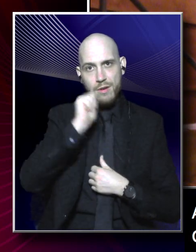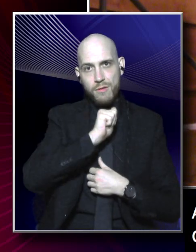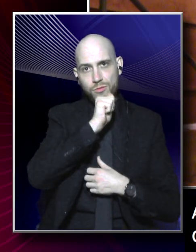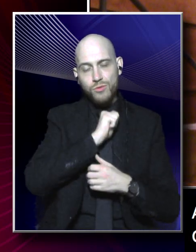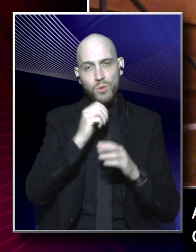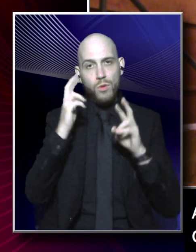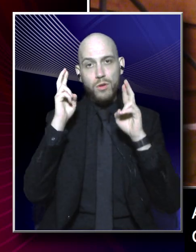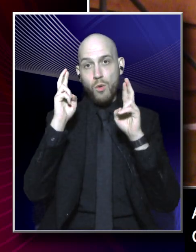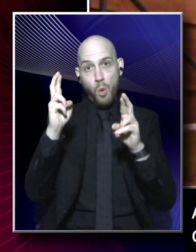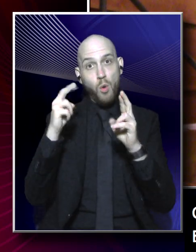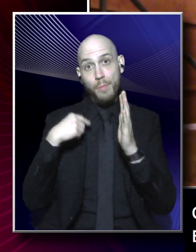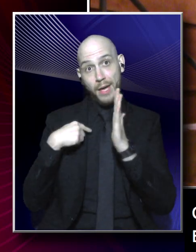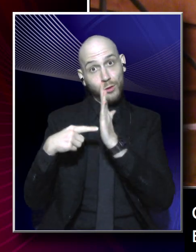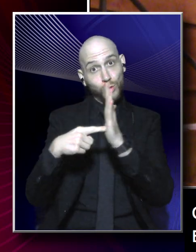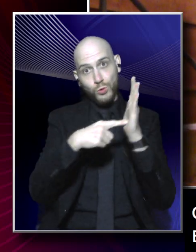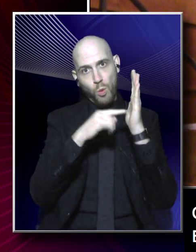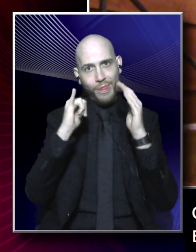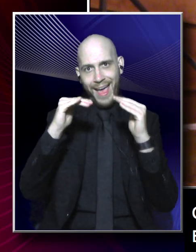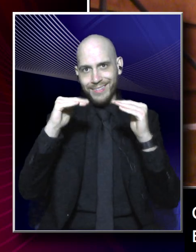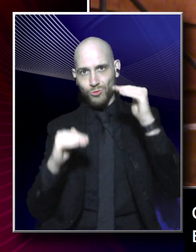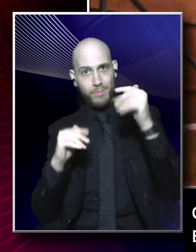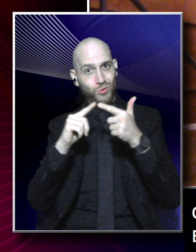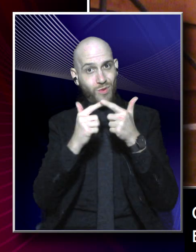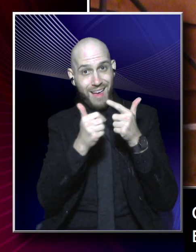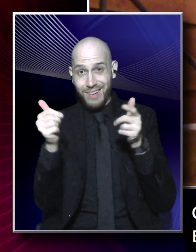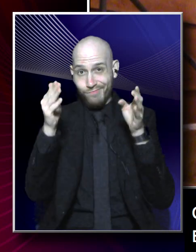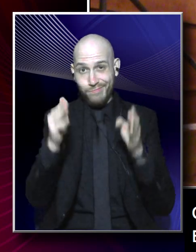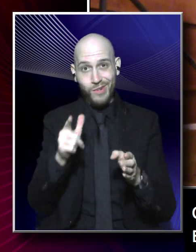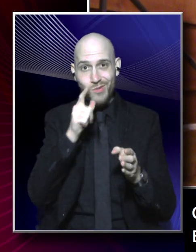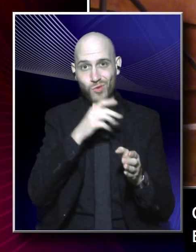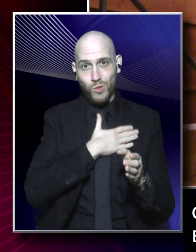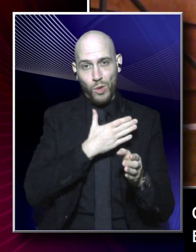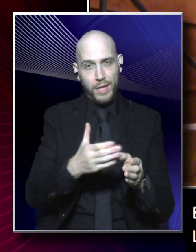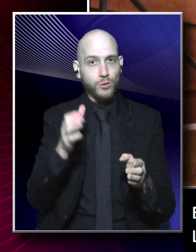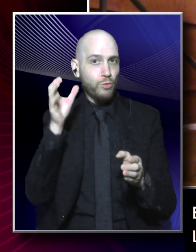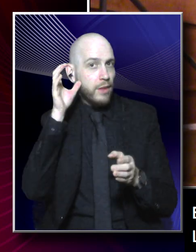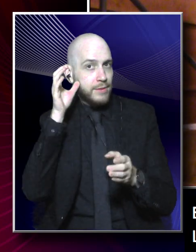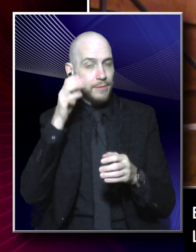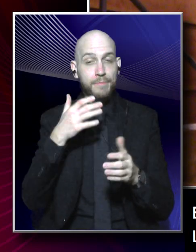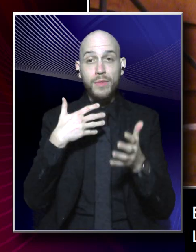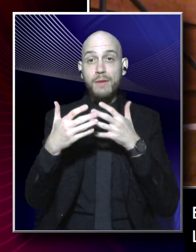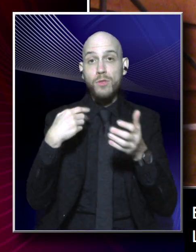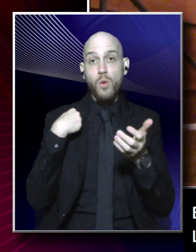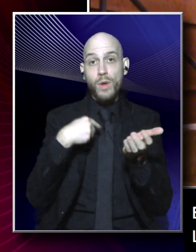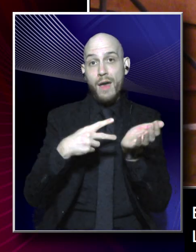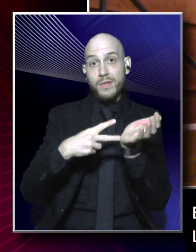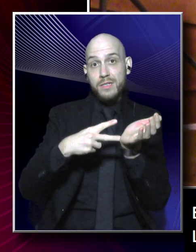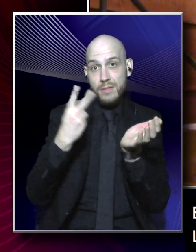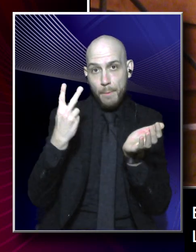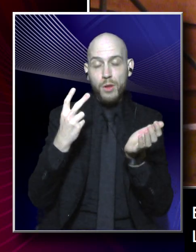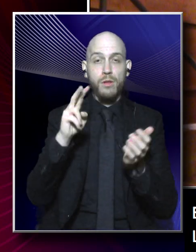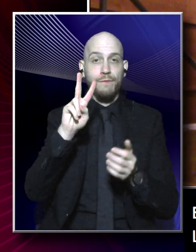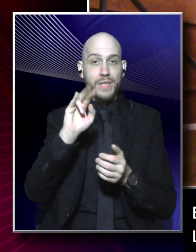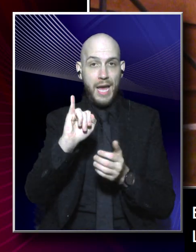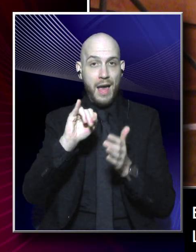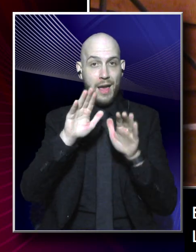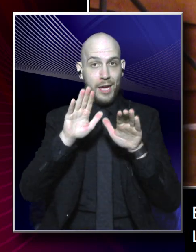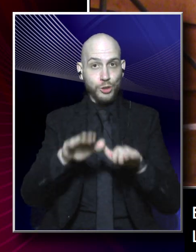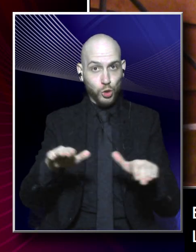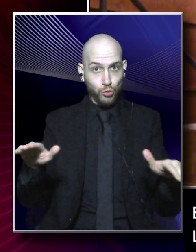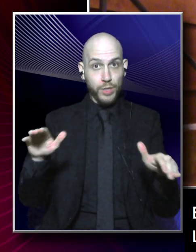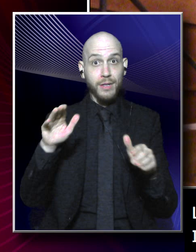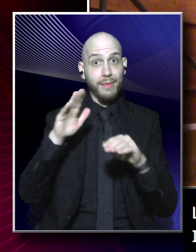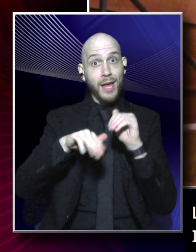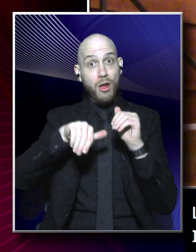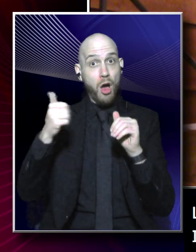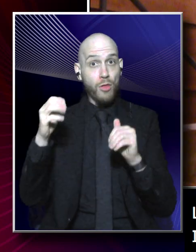to anyone willing to listen. Despite having double the amount of visually impaired children than other cooperatives, the North Central Cooperative spent significantly less